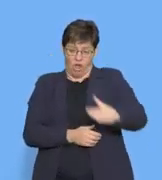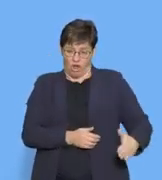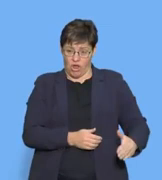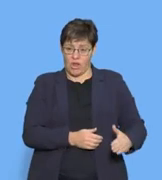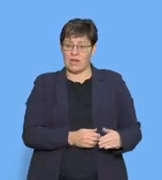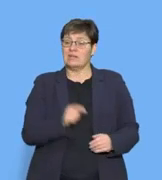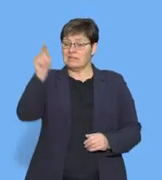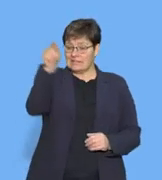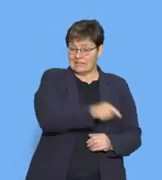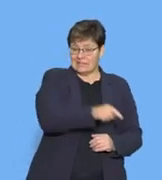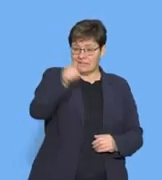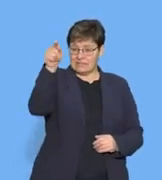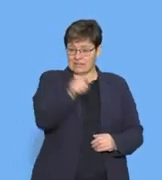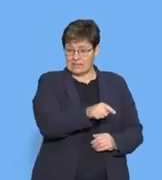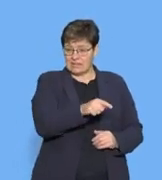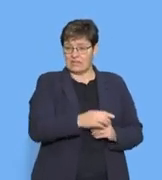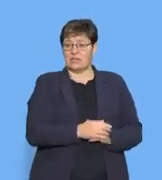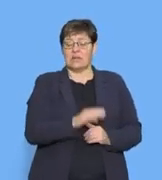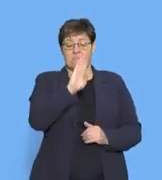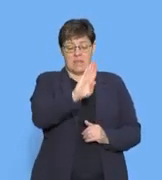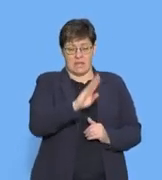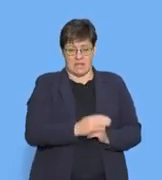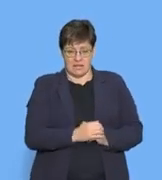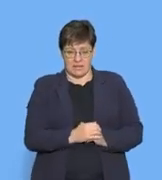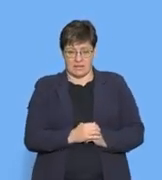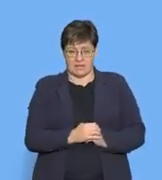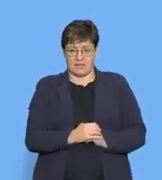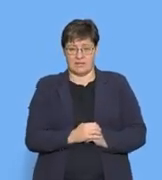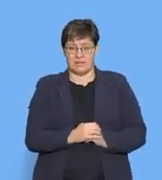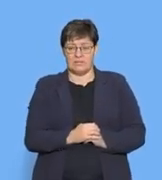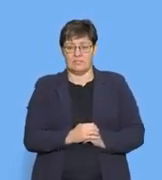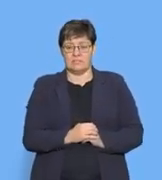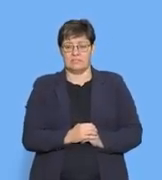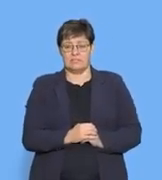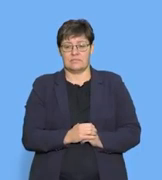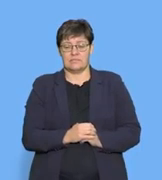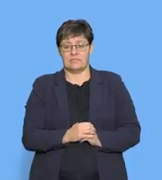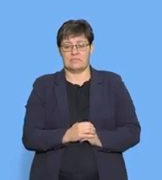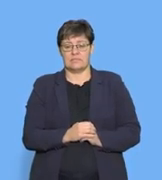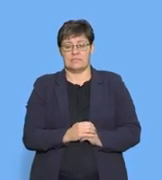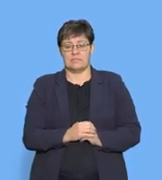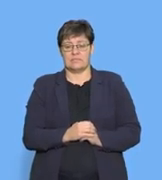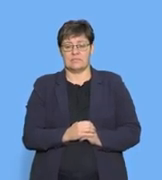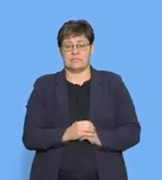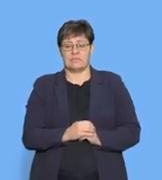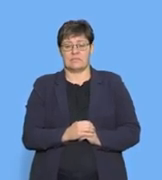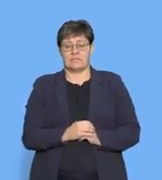And the hypotenuse in this case was the hypotenuse for this triangle. So it was